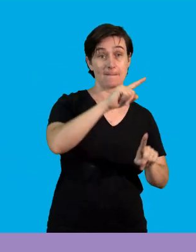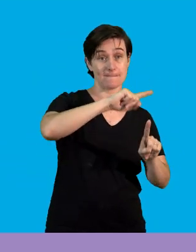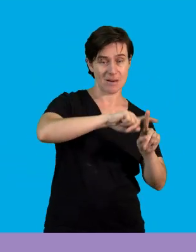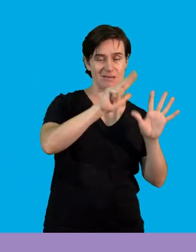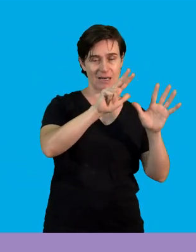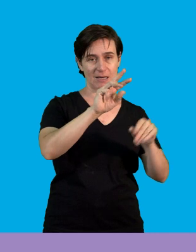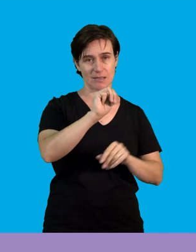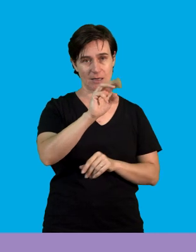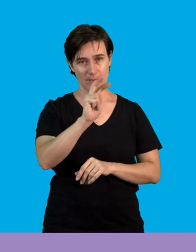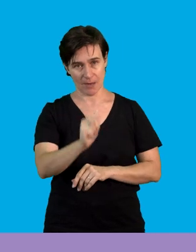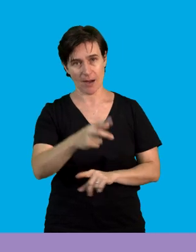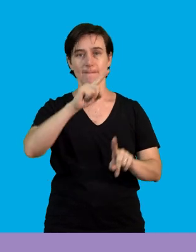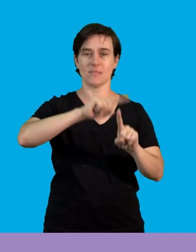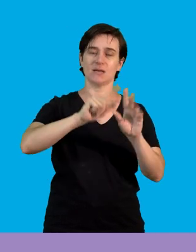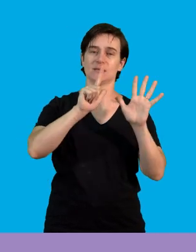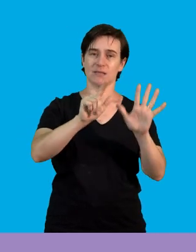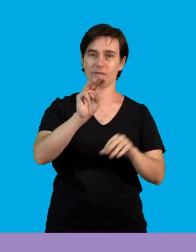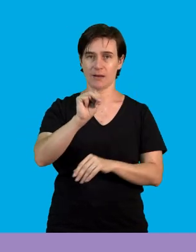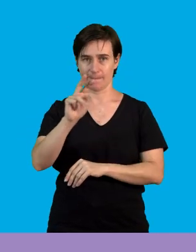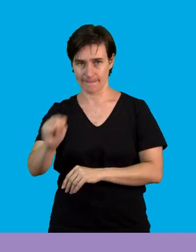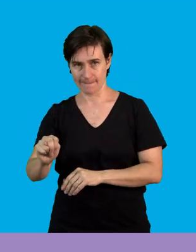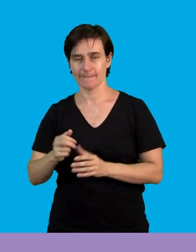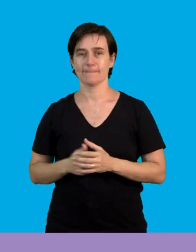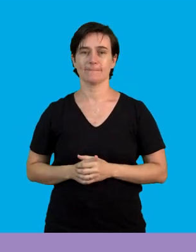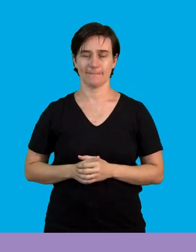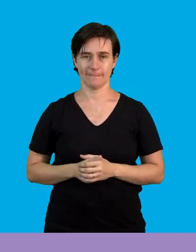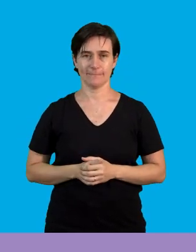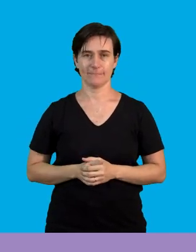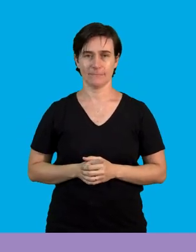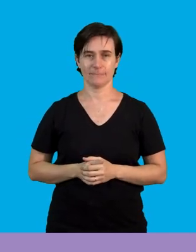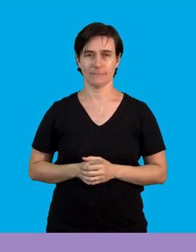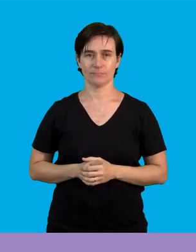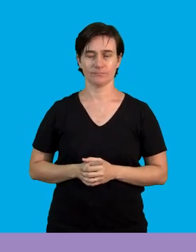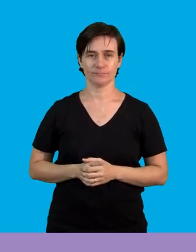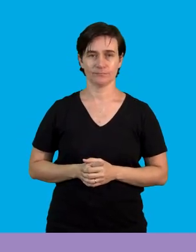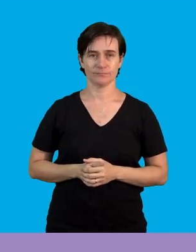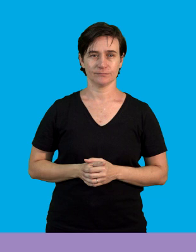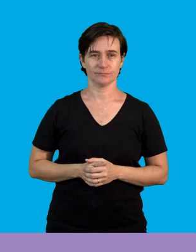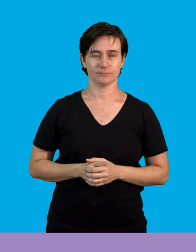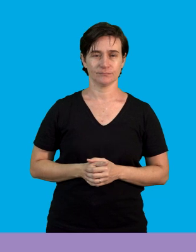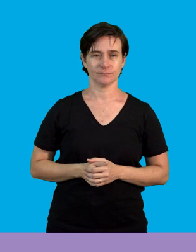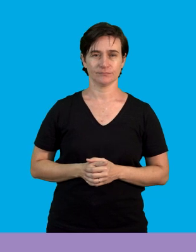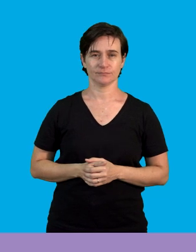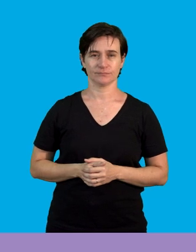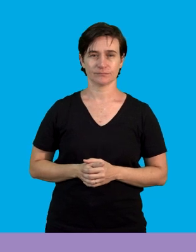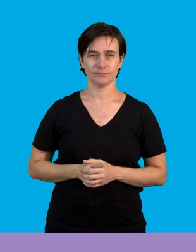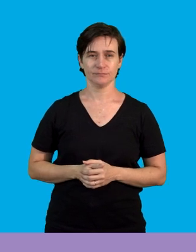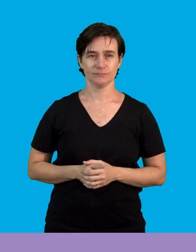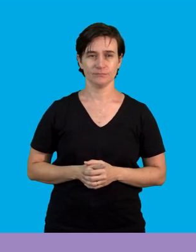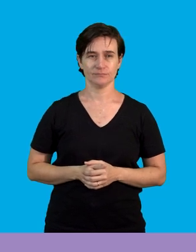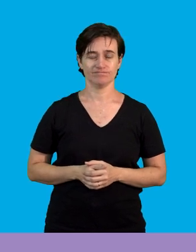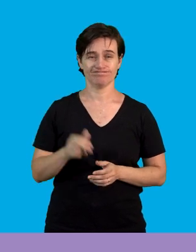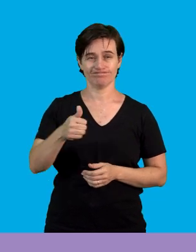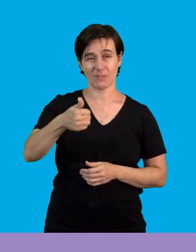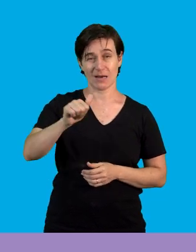9mn plus 8mn plus 7mn. Then I look at the